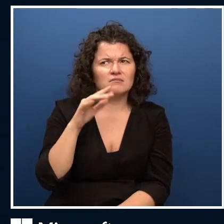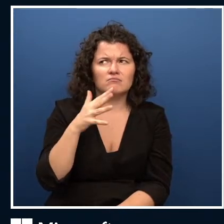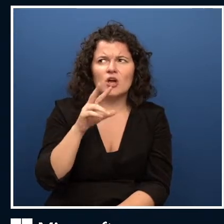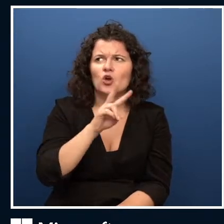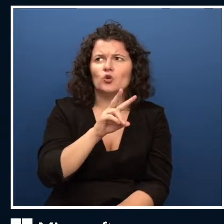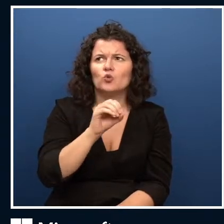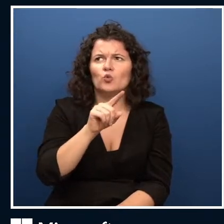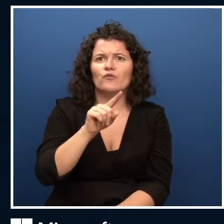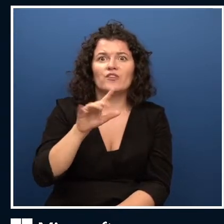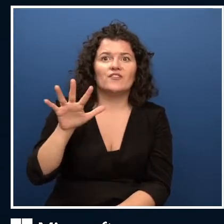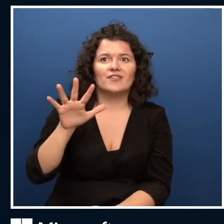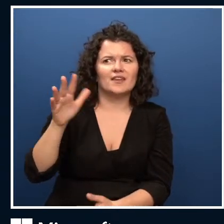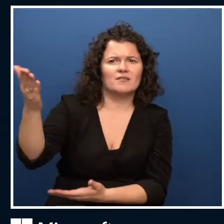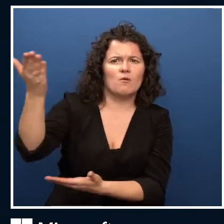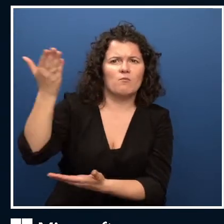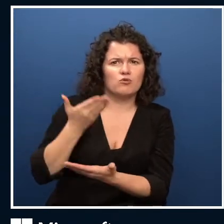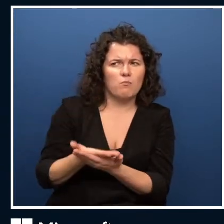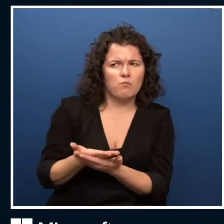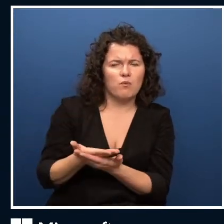I don't know, I'm not sure, but